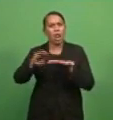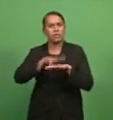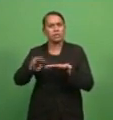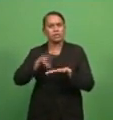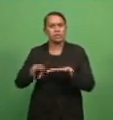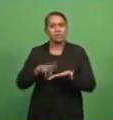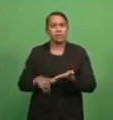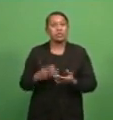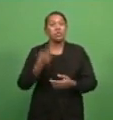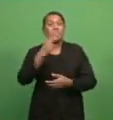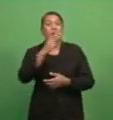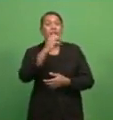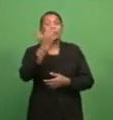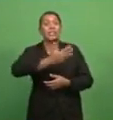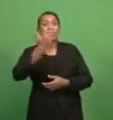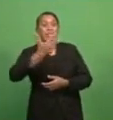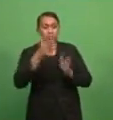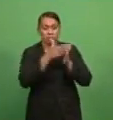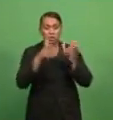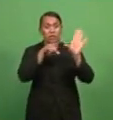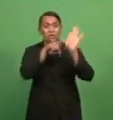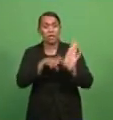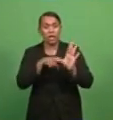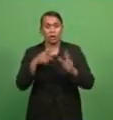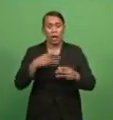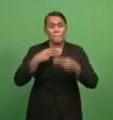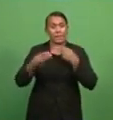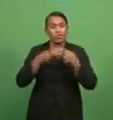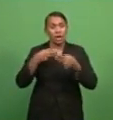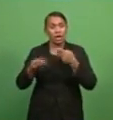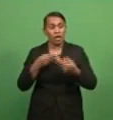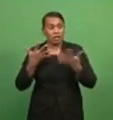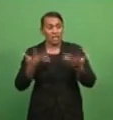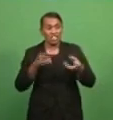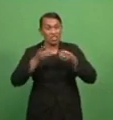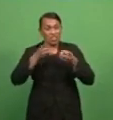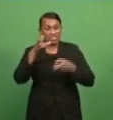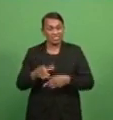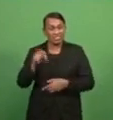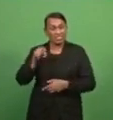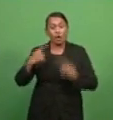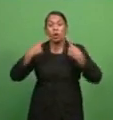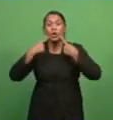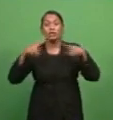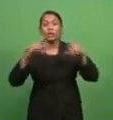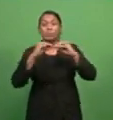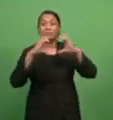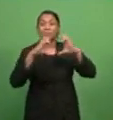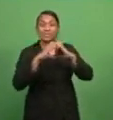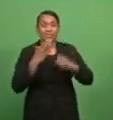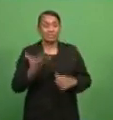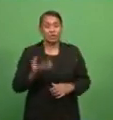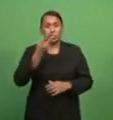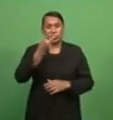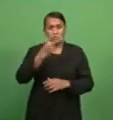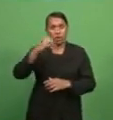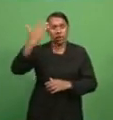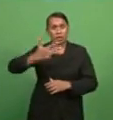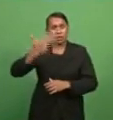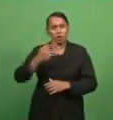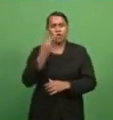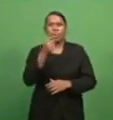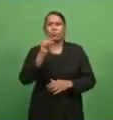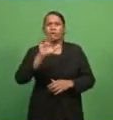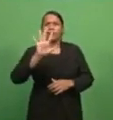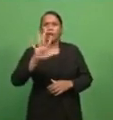year. Managing Director Michael Nozola announced the revisionary bonus rate for the 2019 as 2.5%,